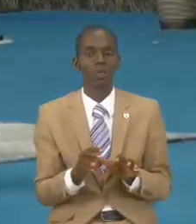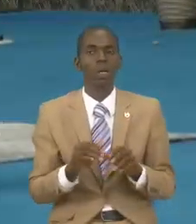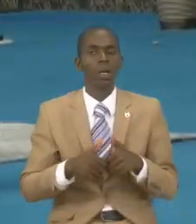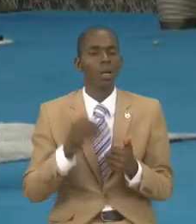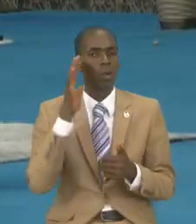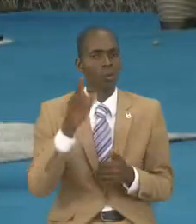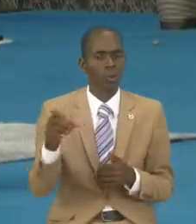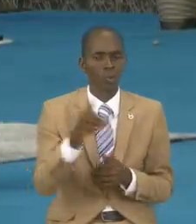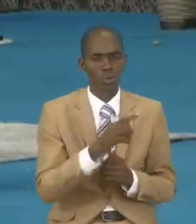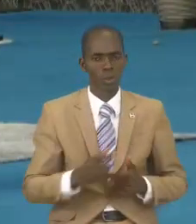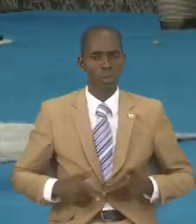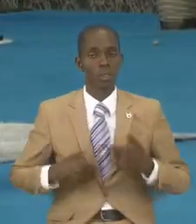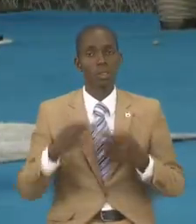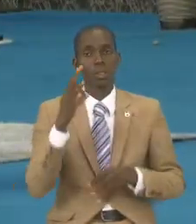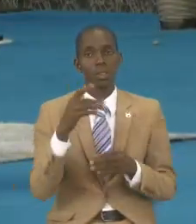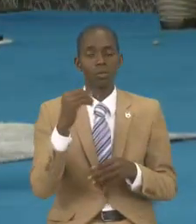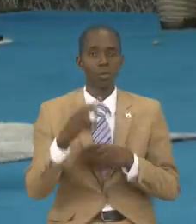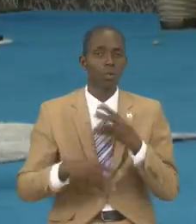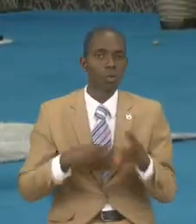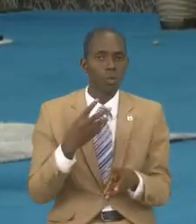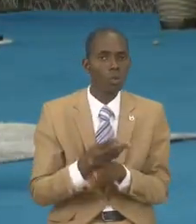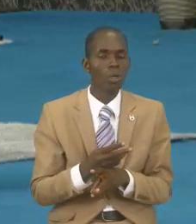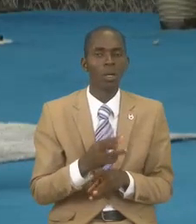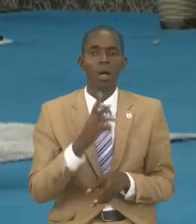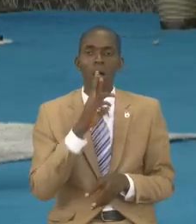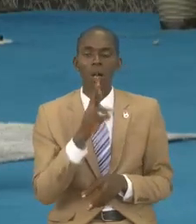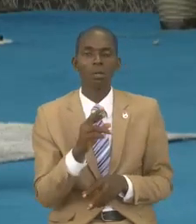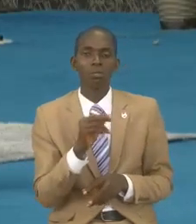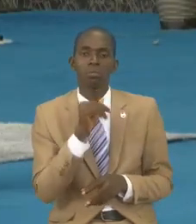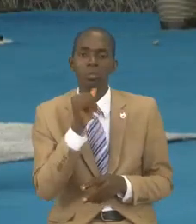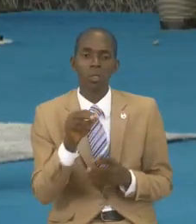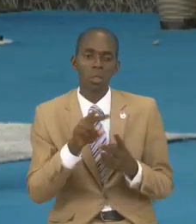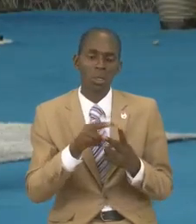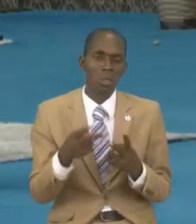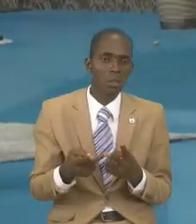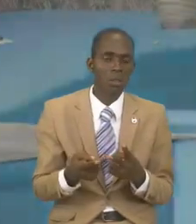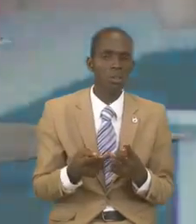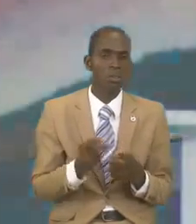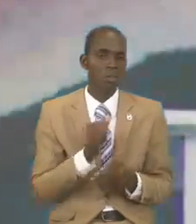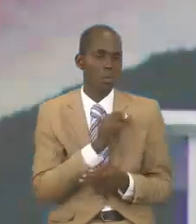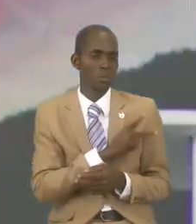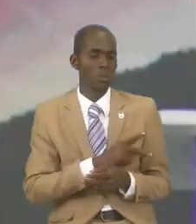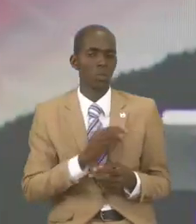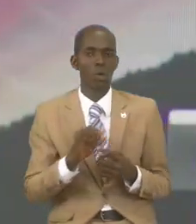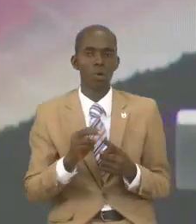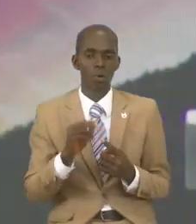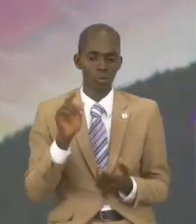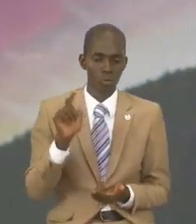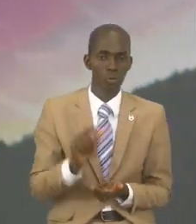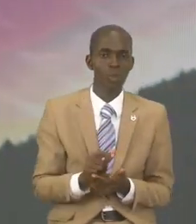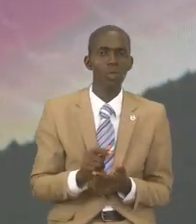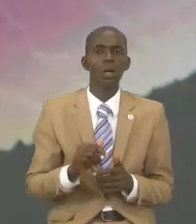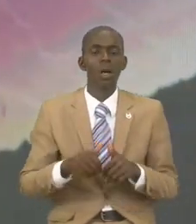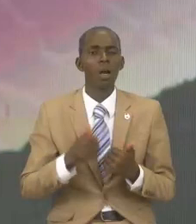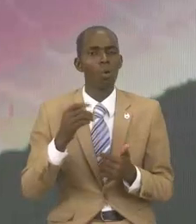the world will not either appreciate or depreciate? What will you do? How will you live